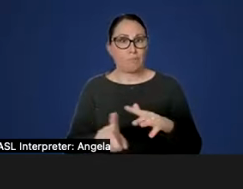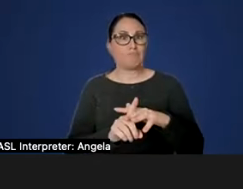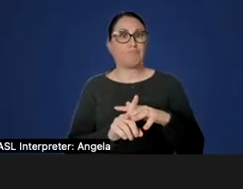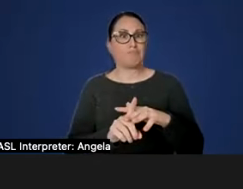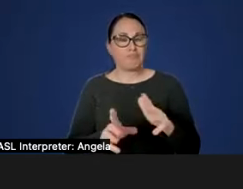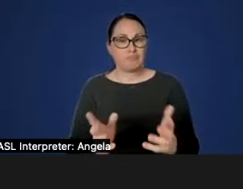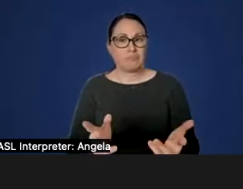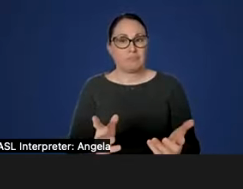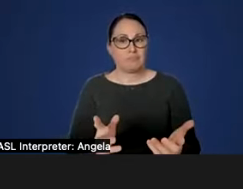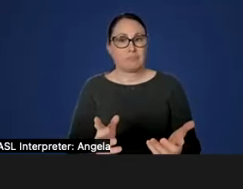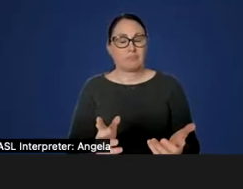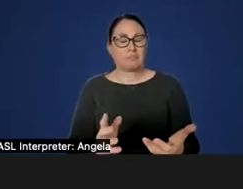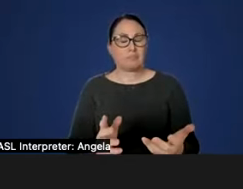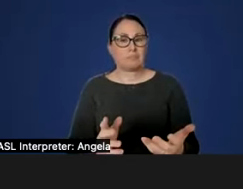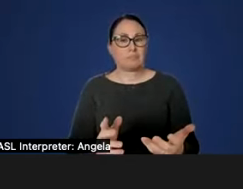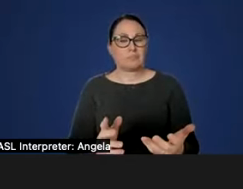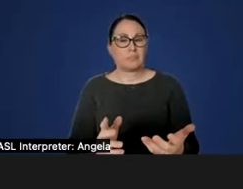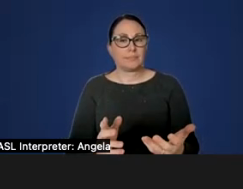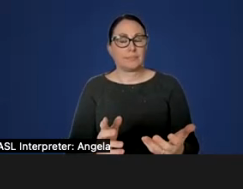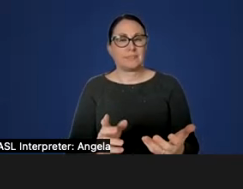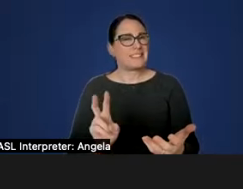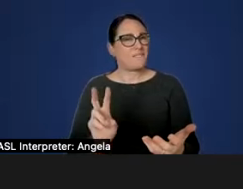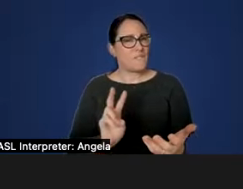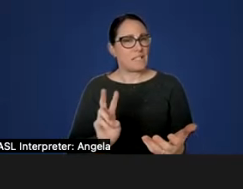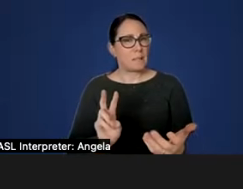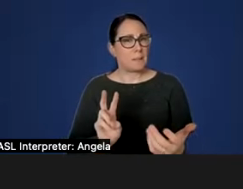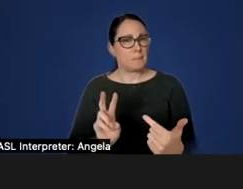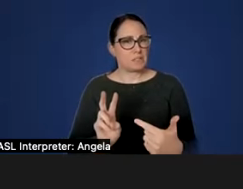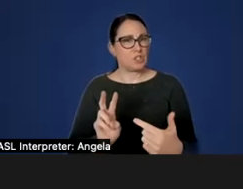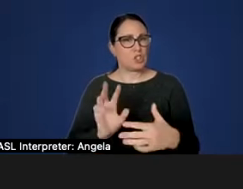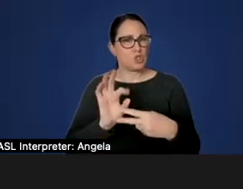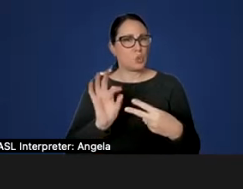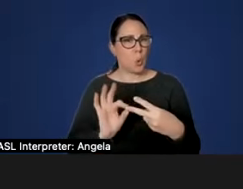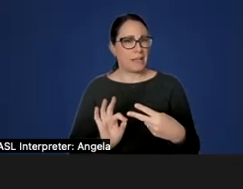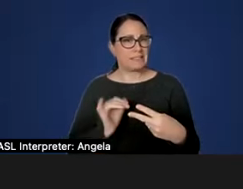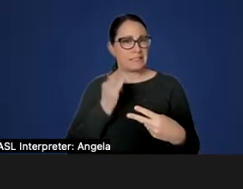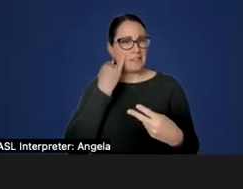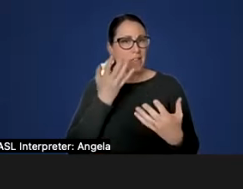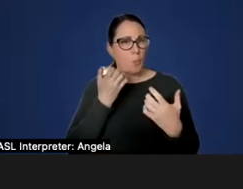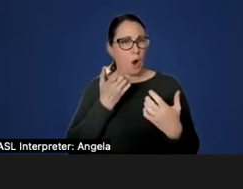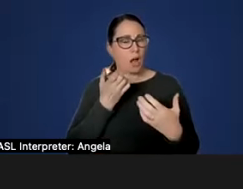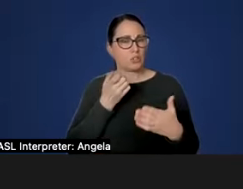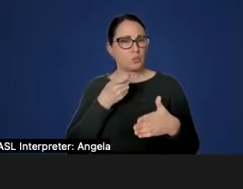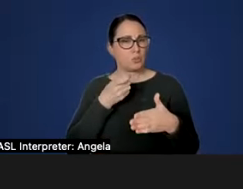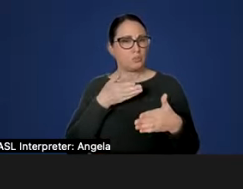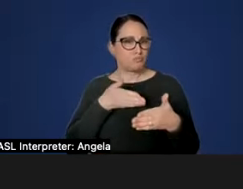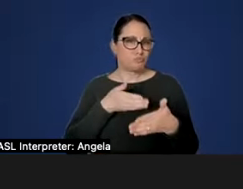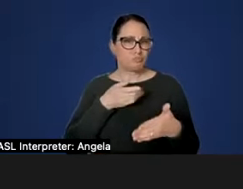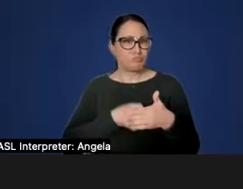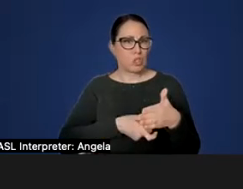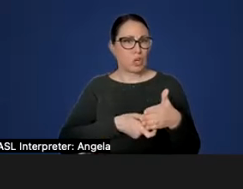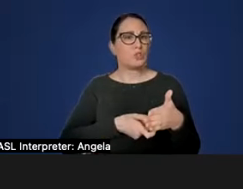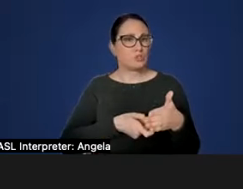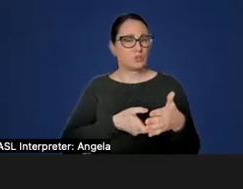advocate, it's the victim's choice if they'd like to press charges or, usually. And so